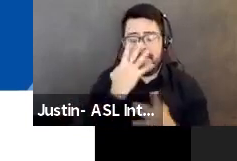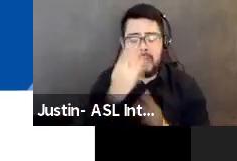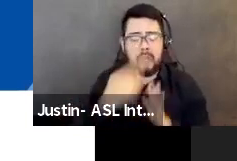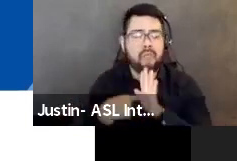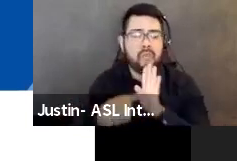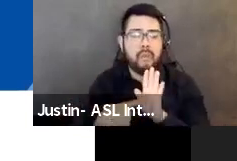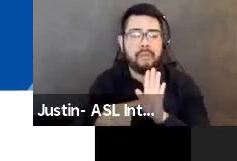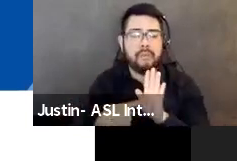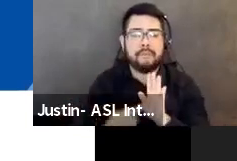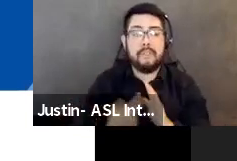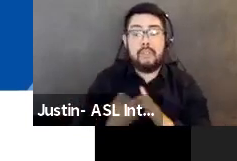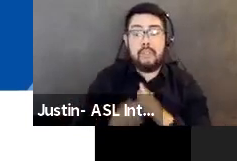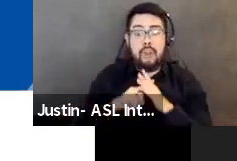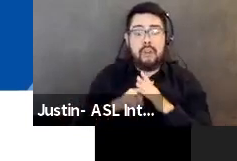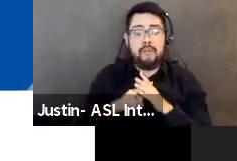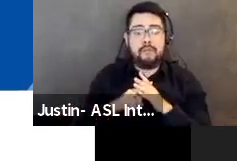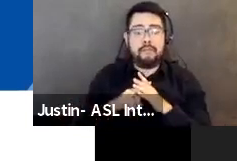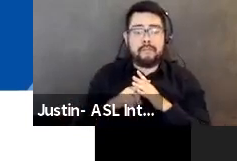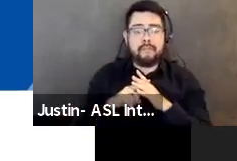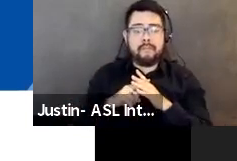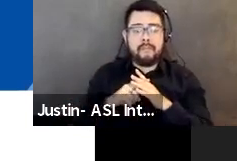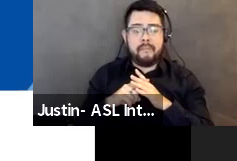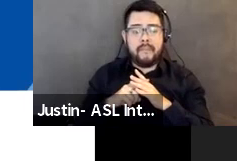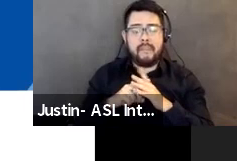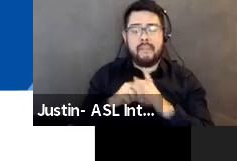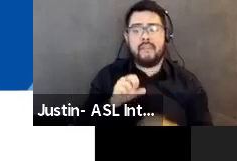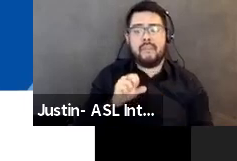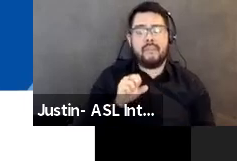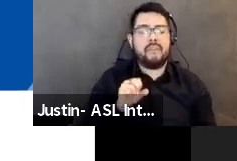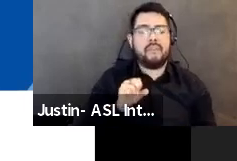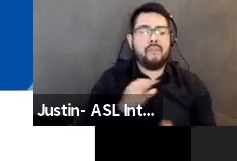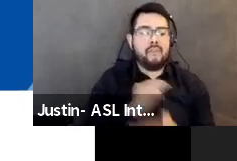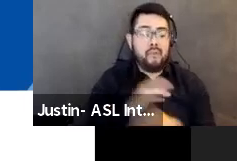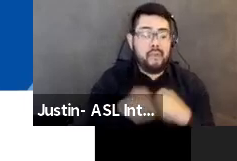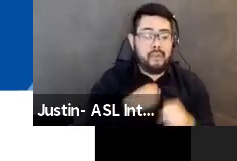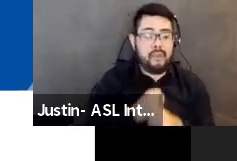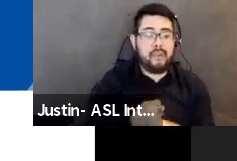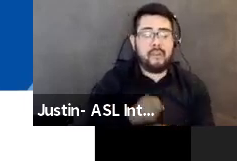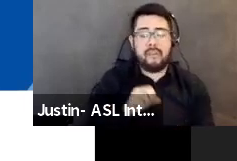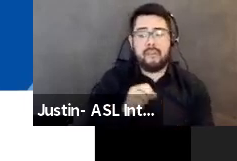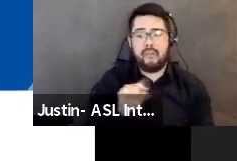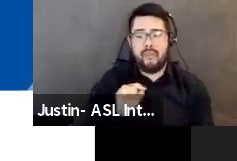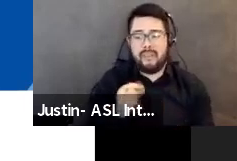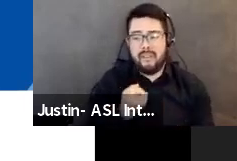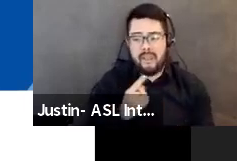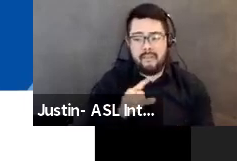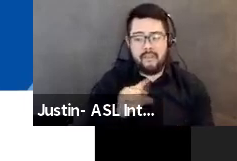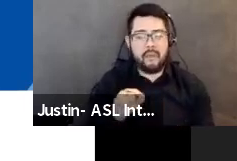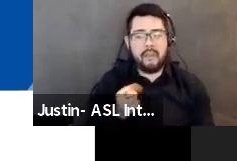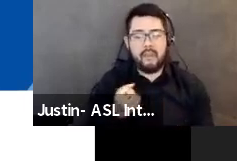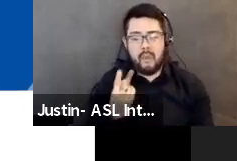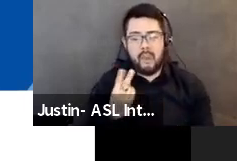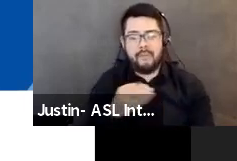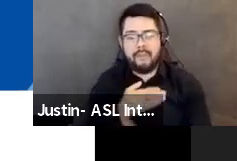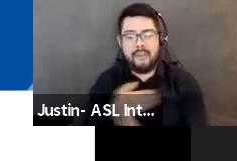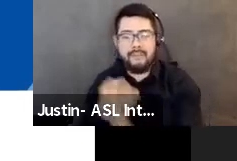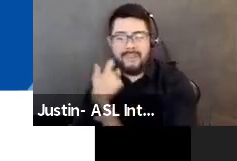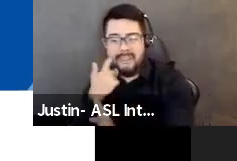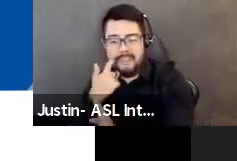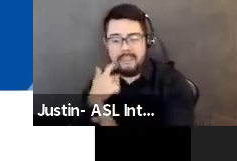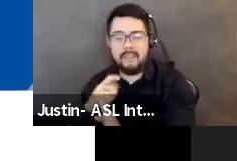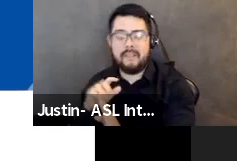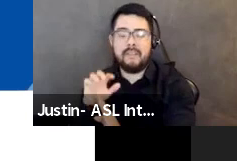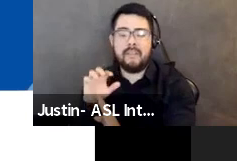starting in school year 11 12 through school year s y 19 which was the most recent full year school year that we've